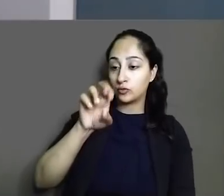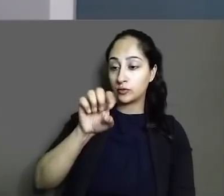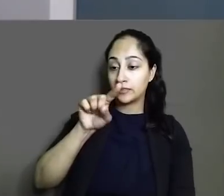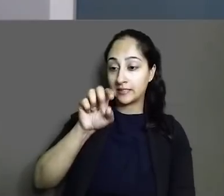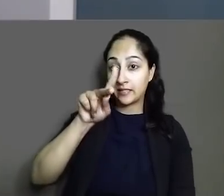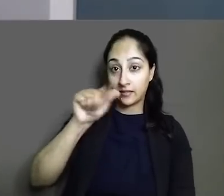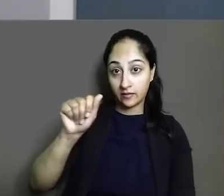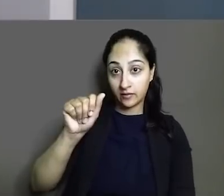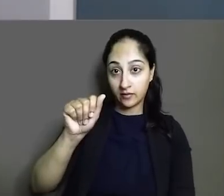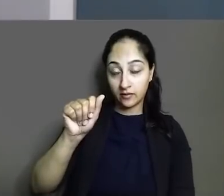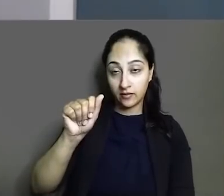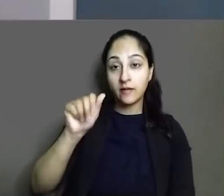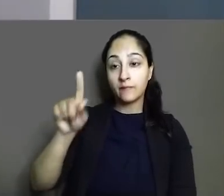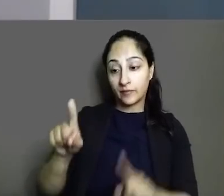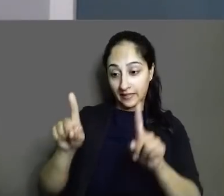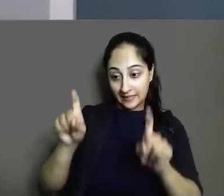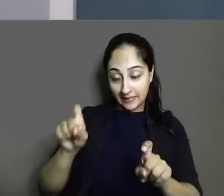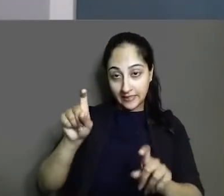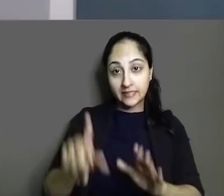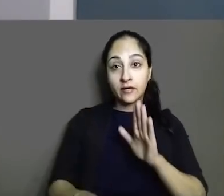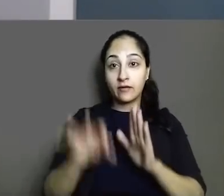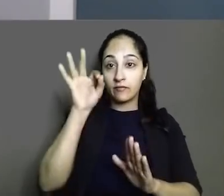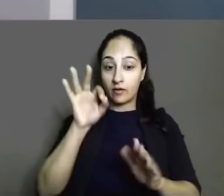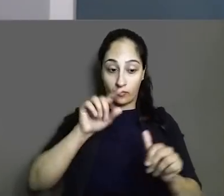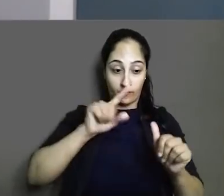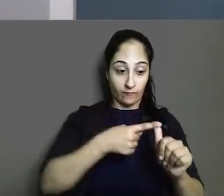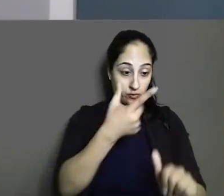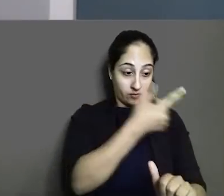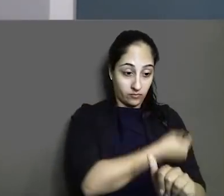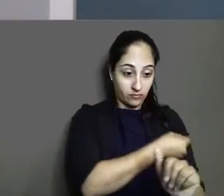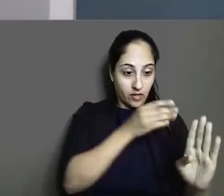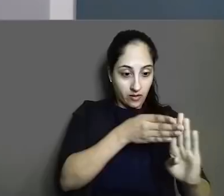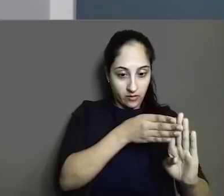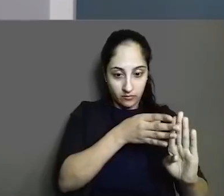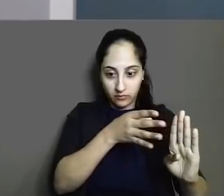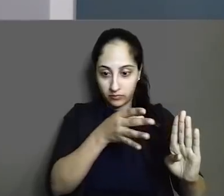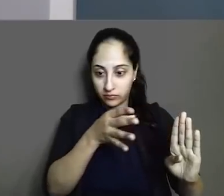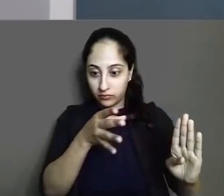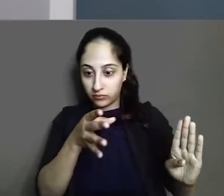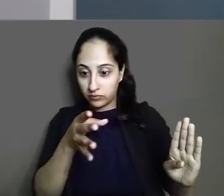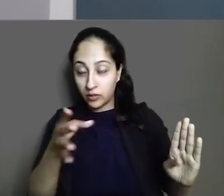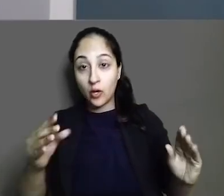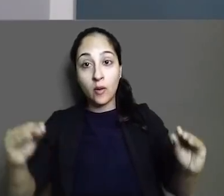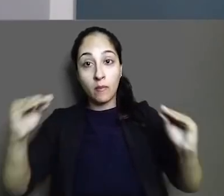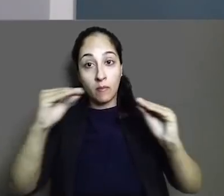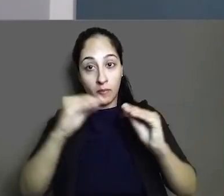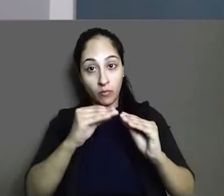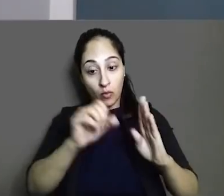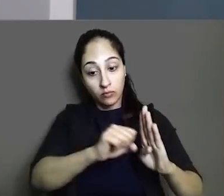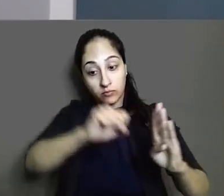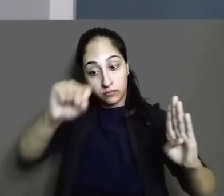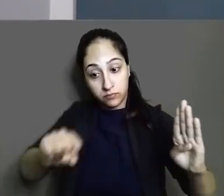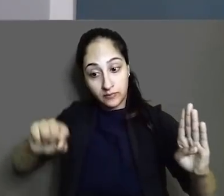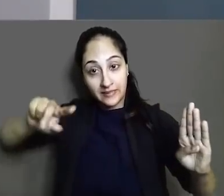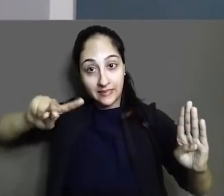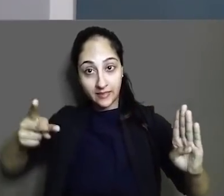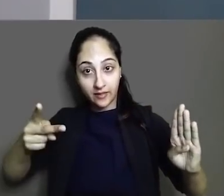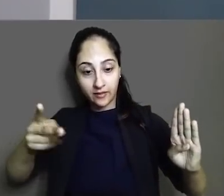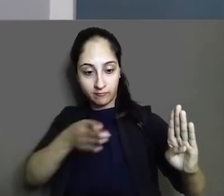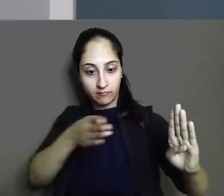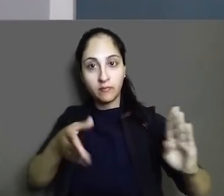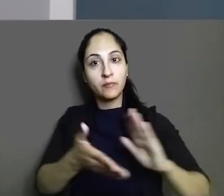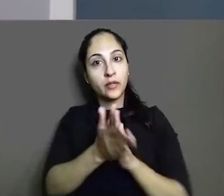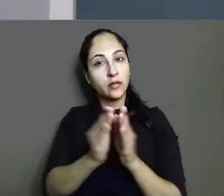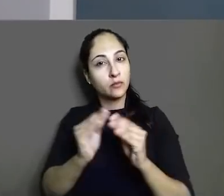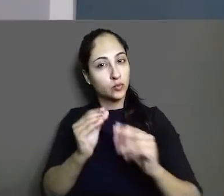But, like I said, the evidence is constantly emerging, and there are many studies going on to determine how long the